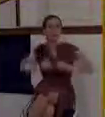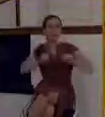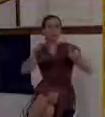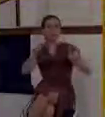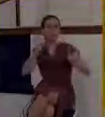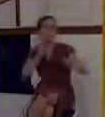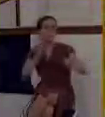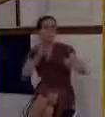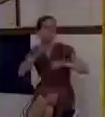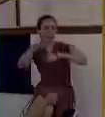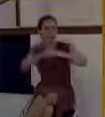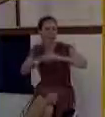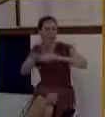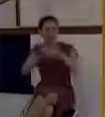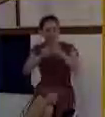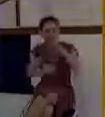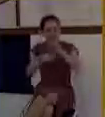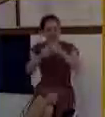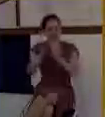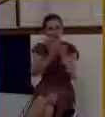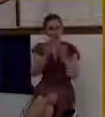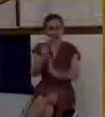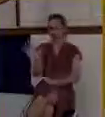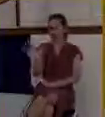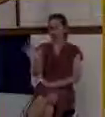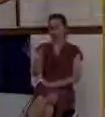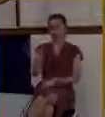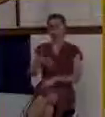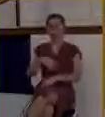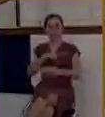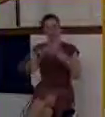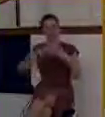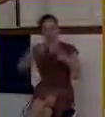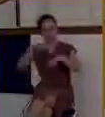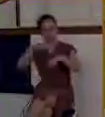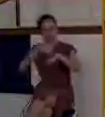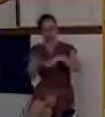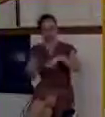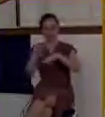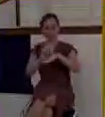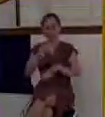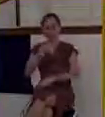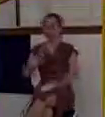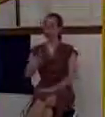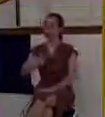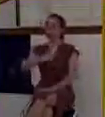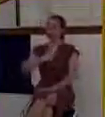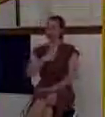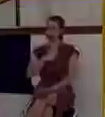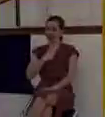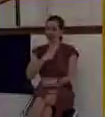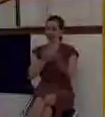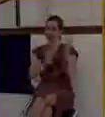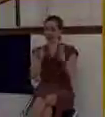back to class the second time, he got up, and he said, eyes of Jesus, you know. He said, I couldn't live with that.